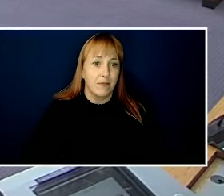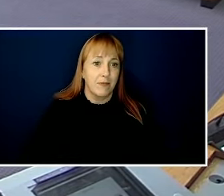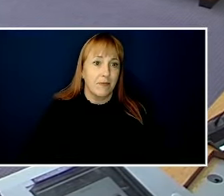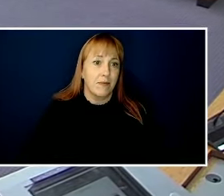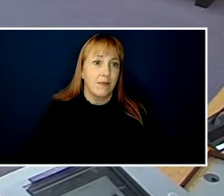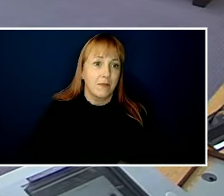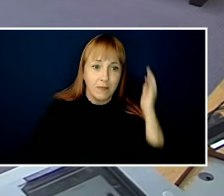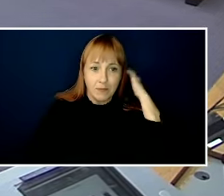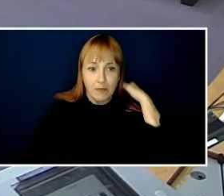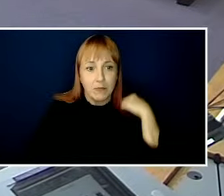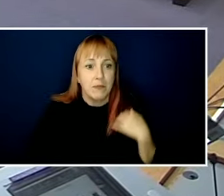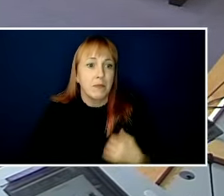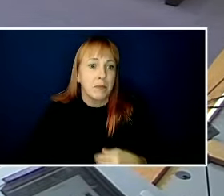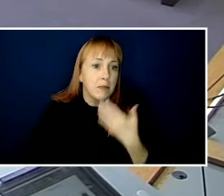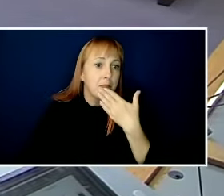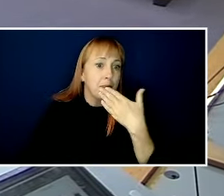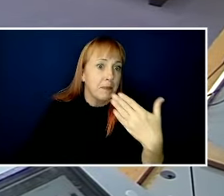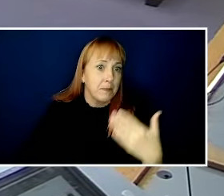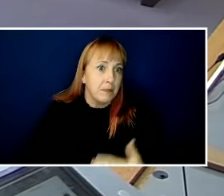thank you.